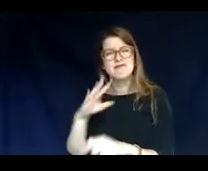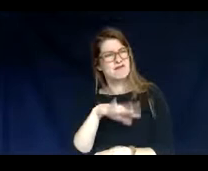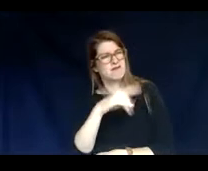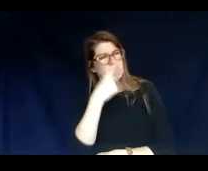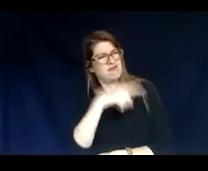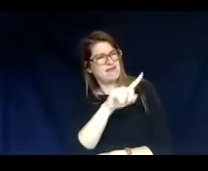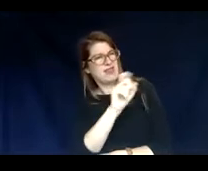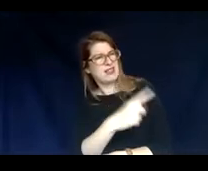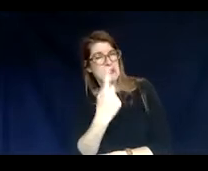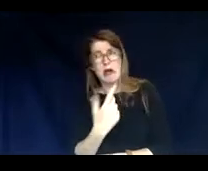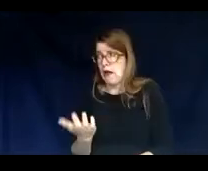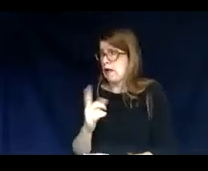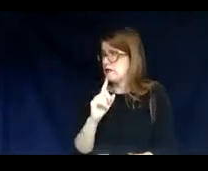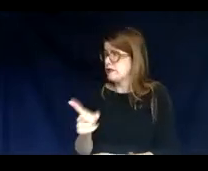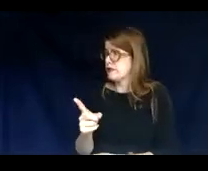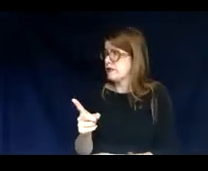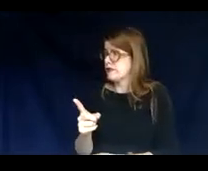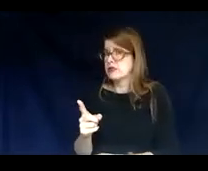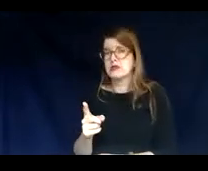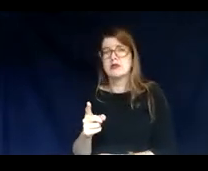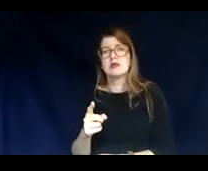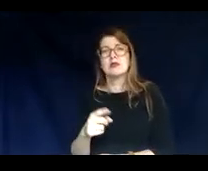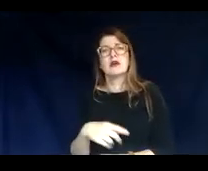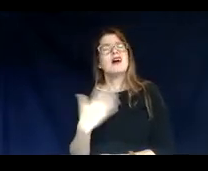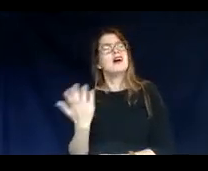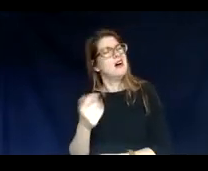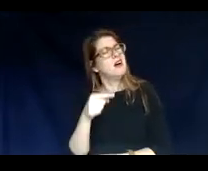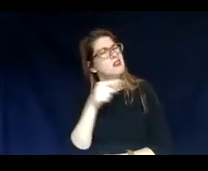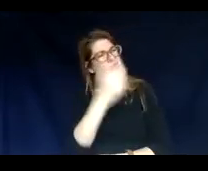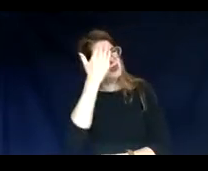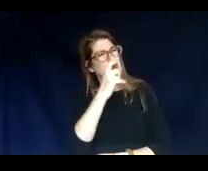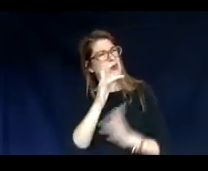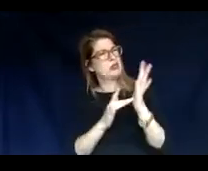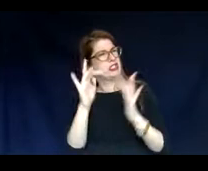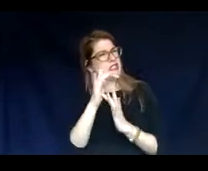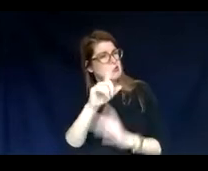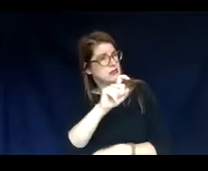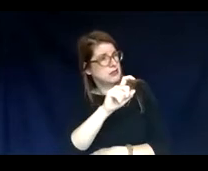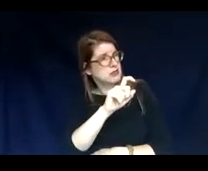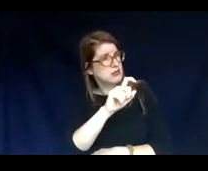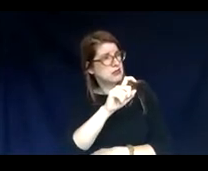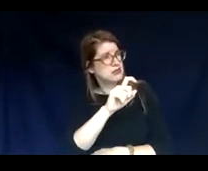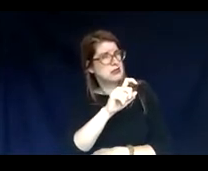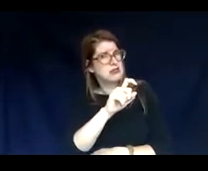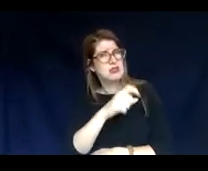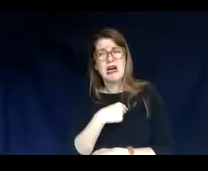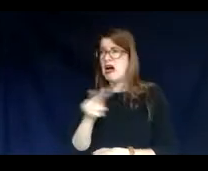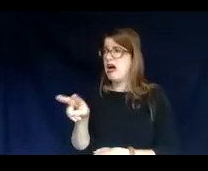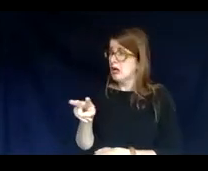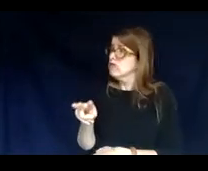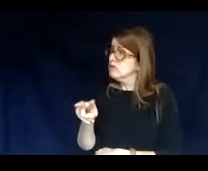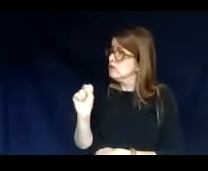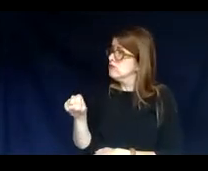a question?" I said, "Sure." "Yes, so?" And he said, "Do you know who Jesus is?" And I said, "Yes,